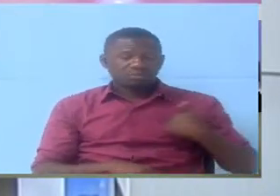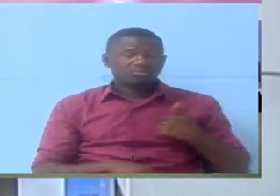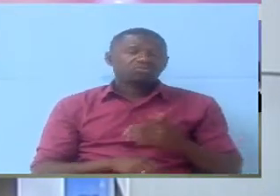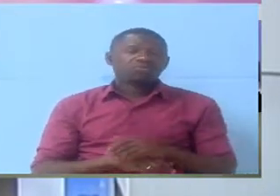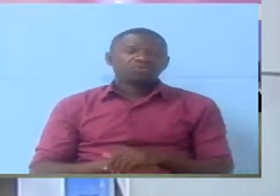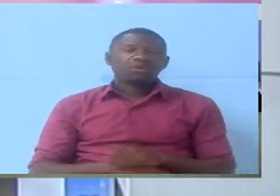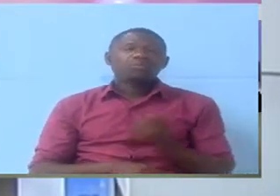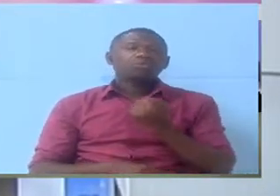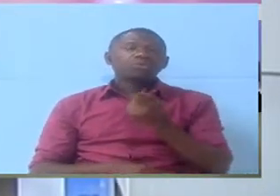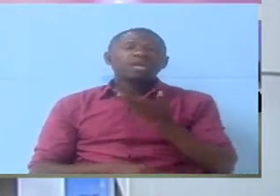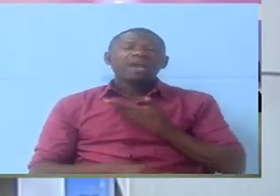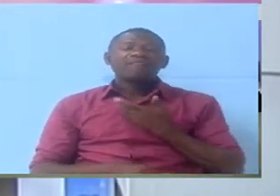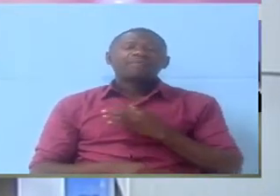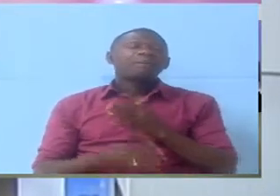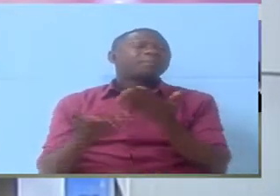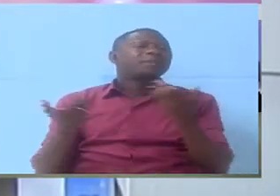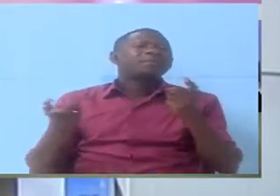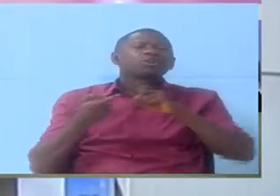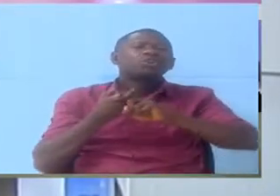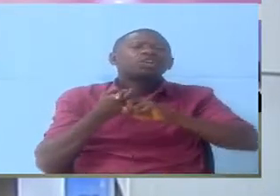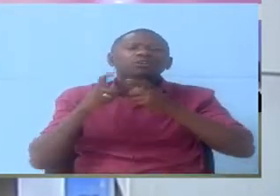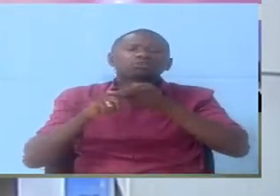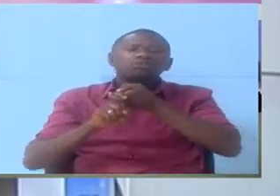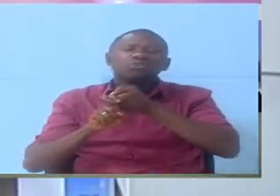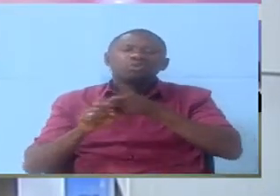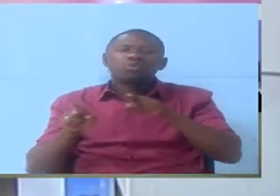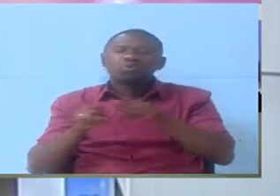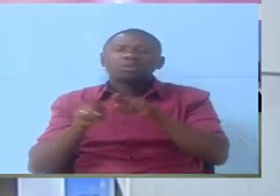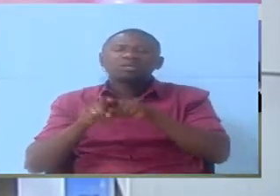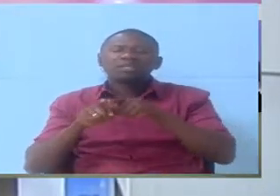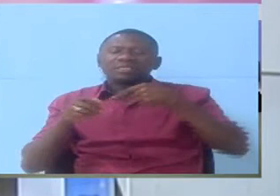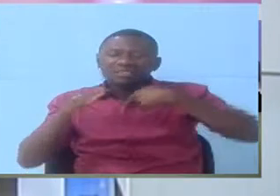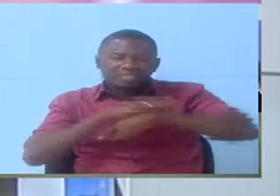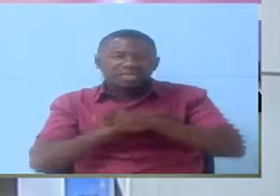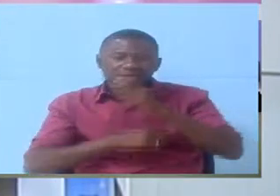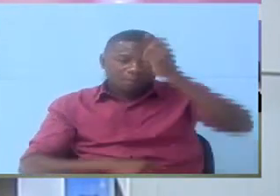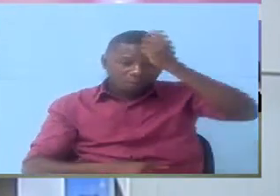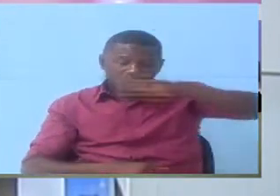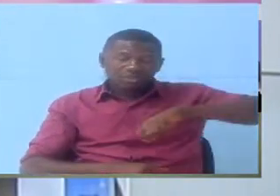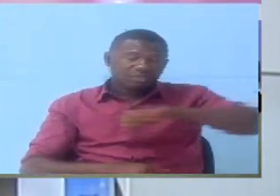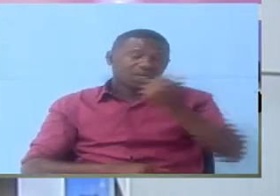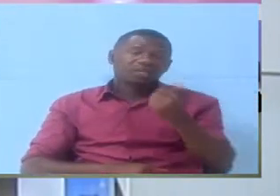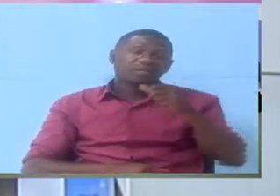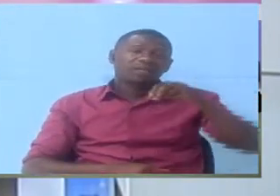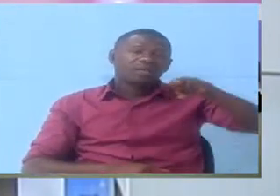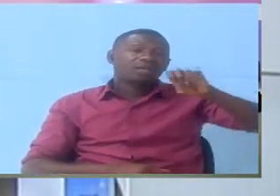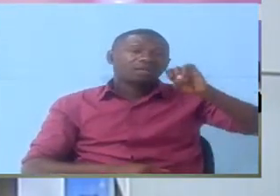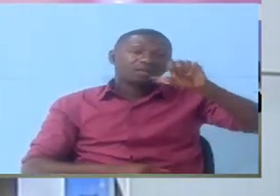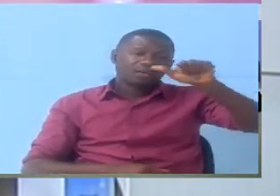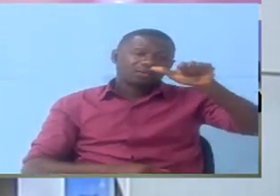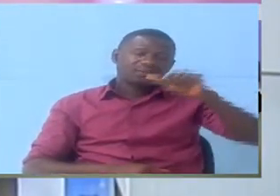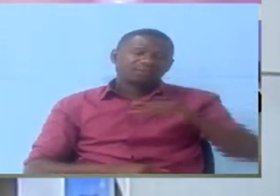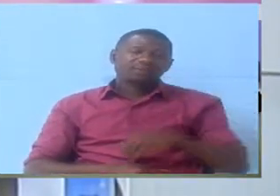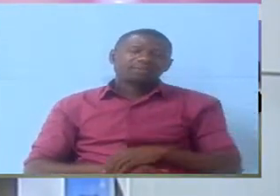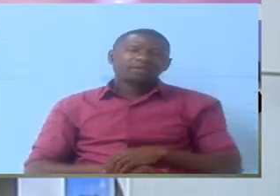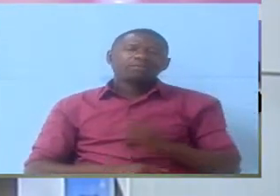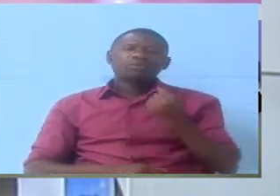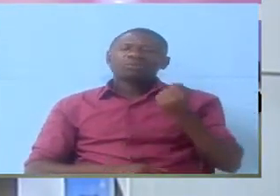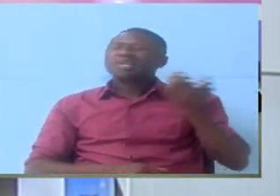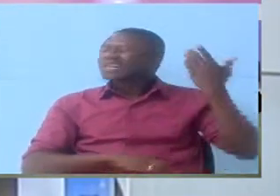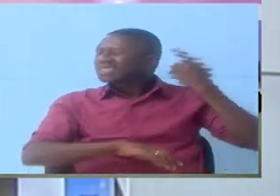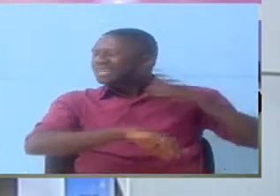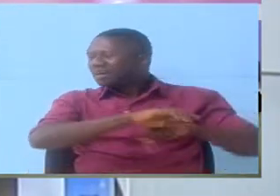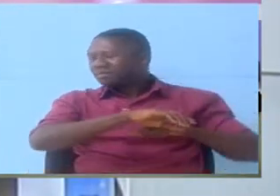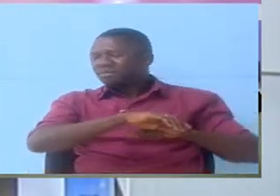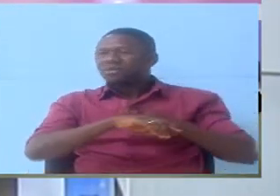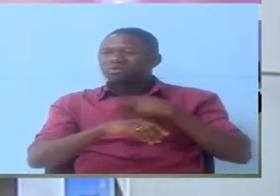nyola jamal le soto. Within the police. Police kono. And of course the NIA. Ning NIA kono. Because he was one time redeployed from the police. Gatu